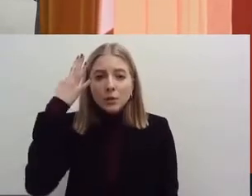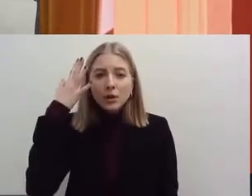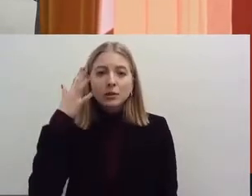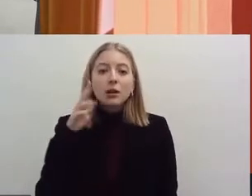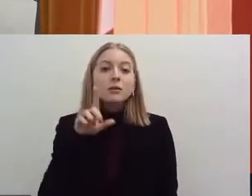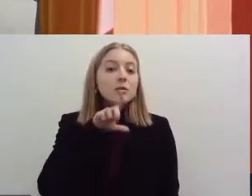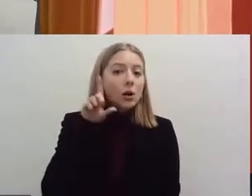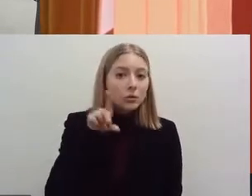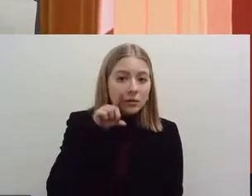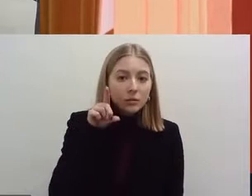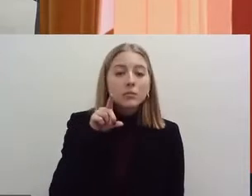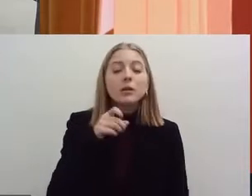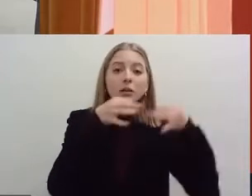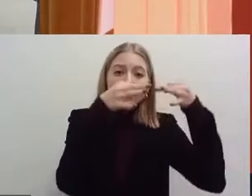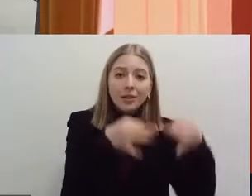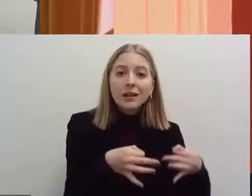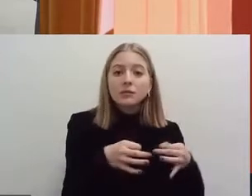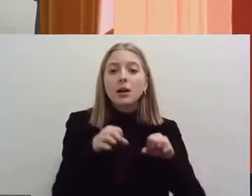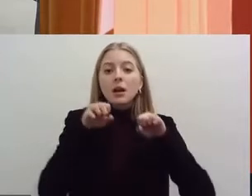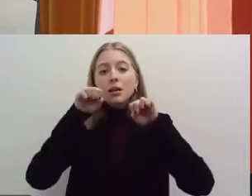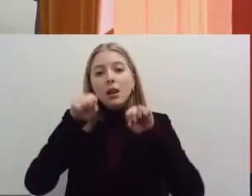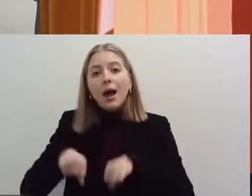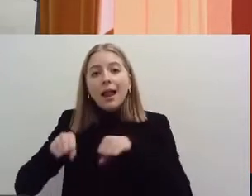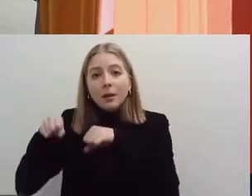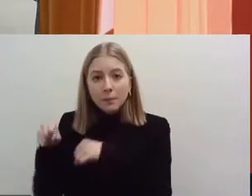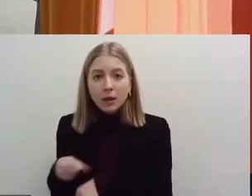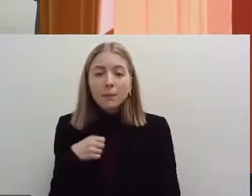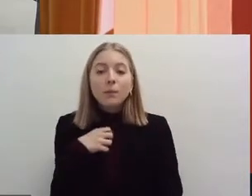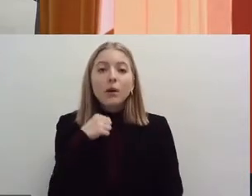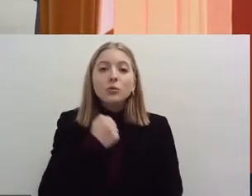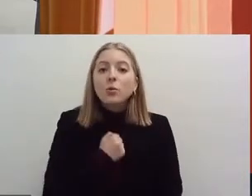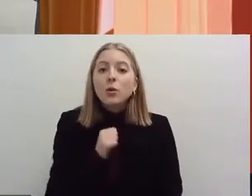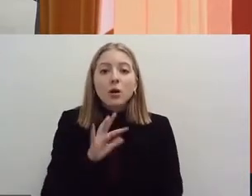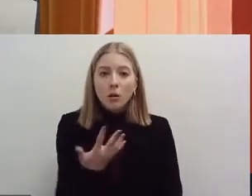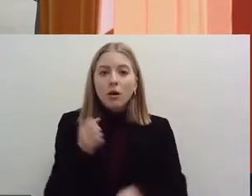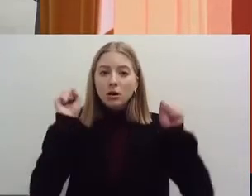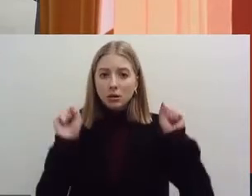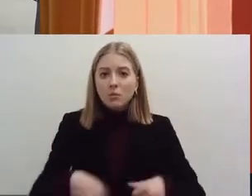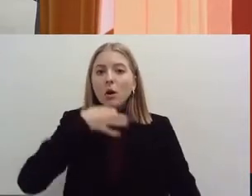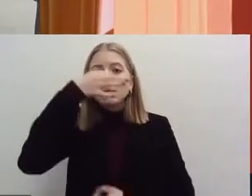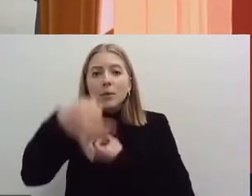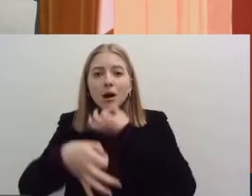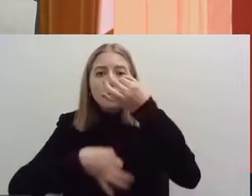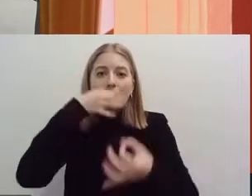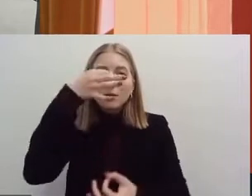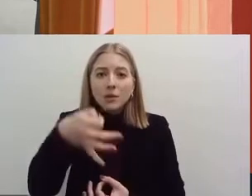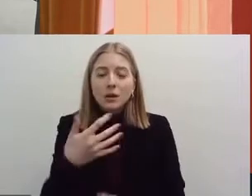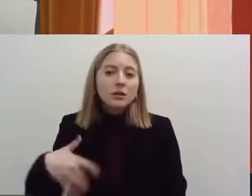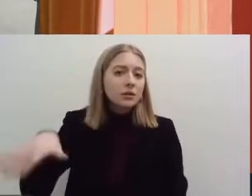figure out who they are everywhere. And I think that starts with just helping them